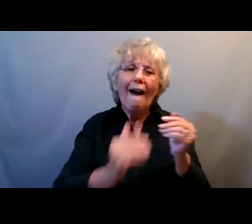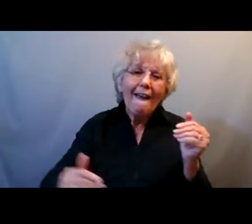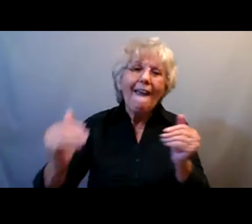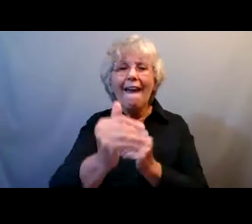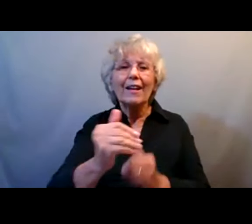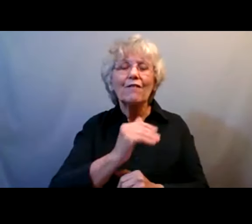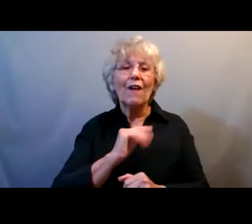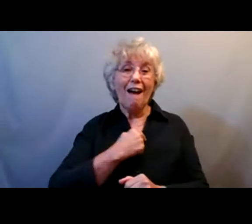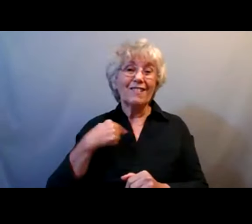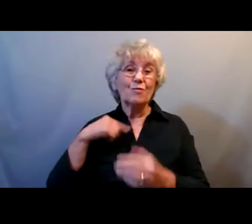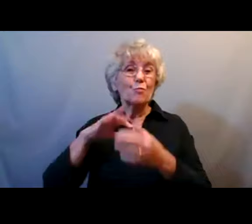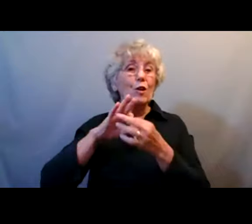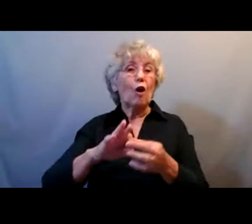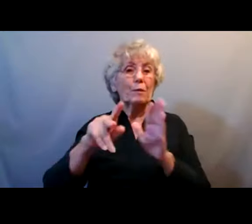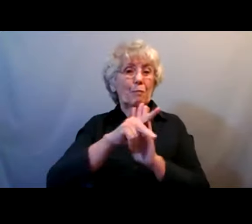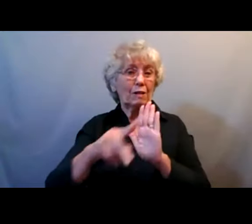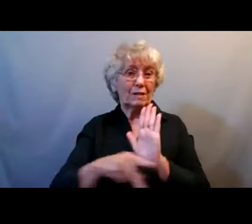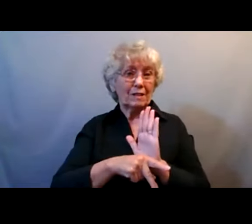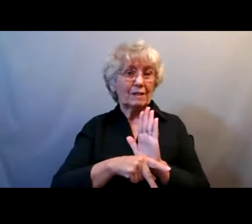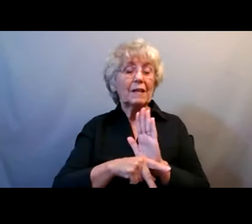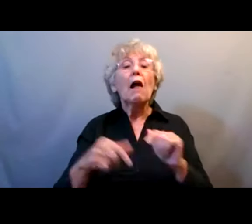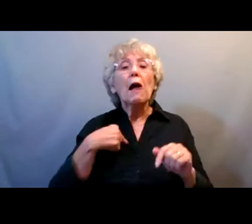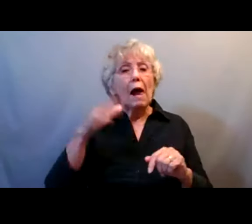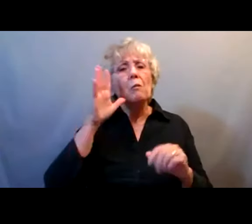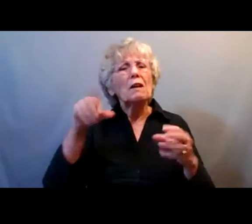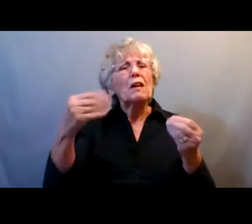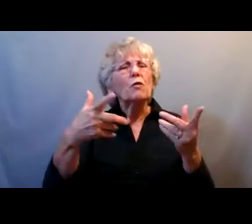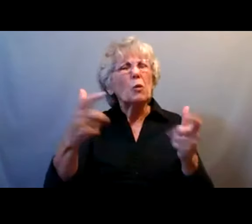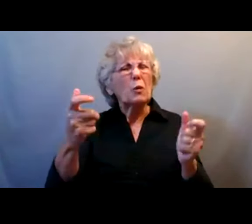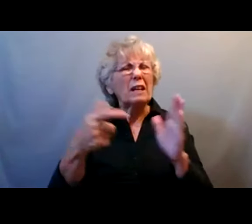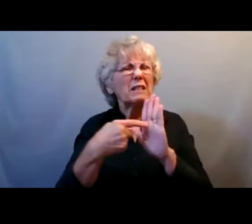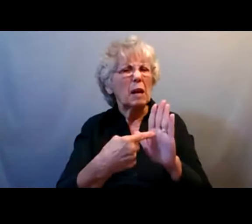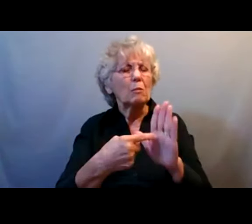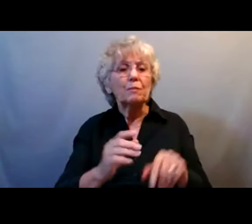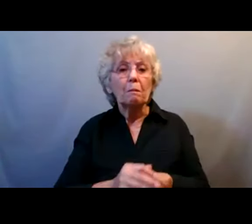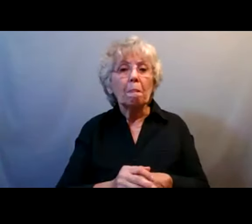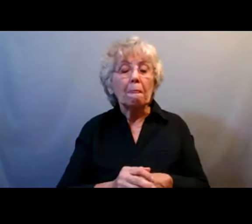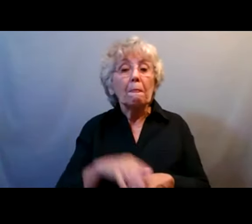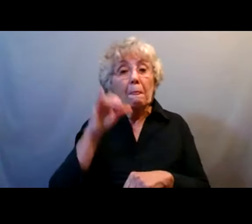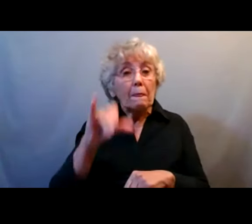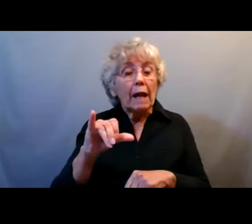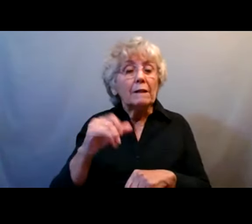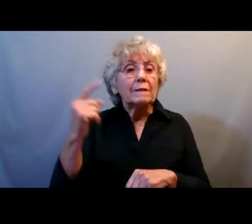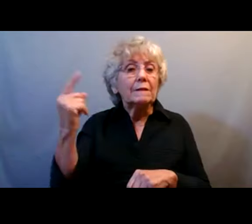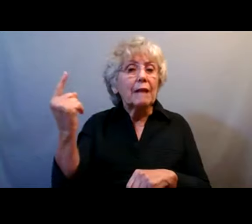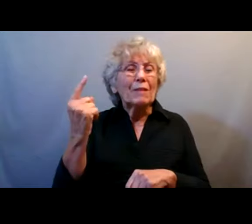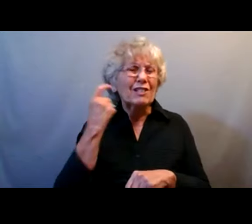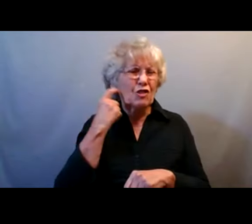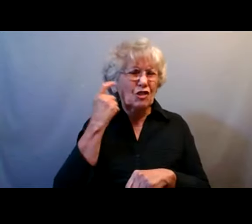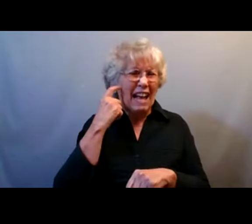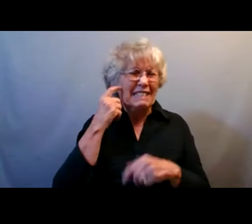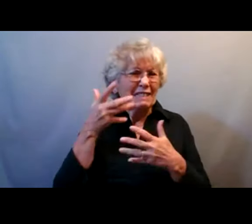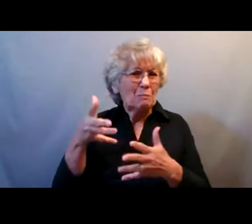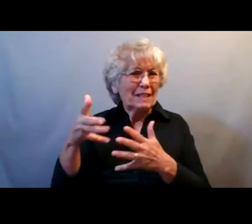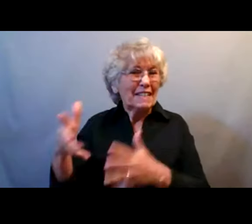policy. And I'll just give you a very quick example because it's something that just wrapped up and was just presented